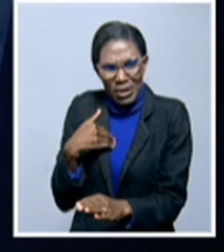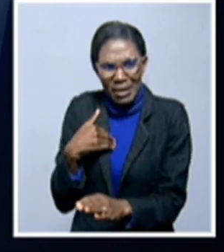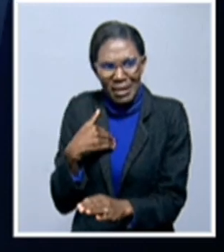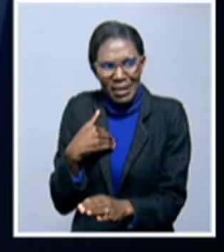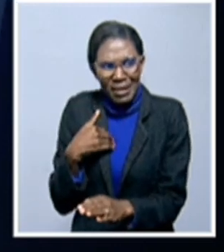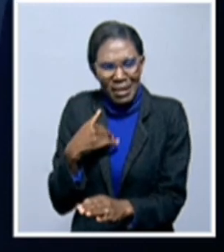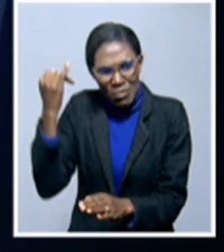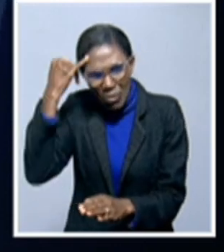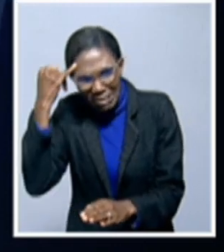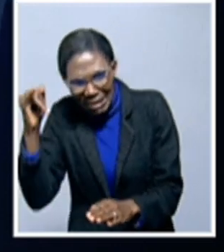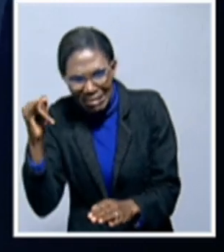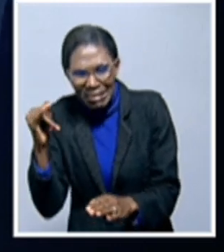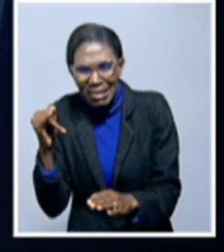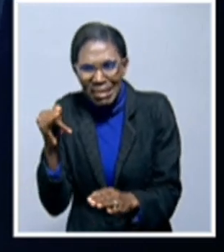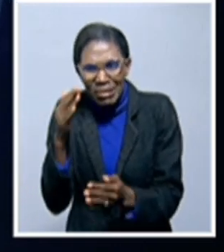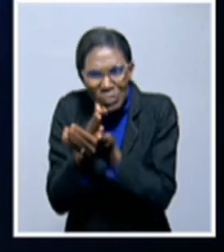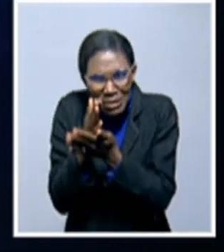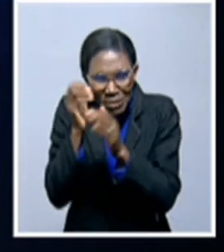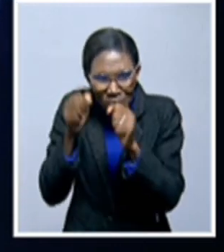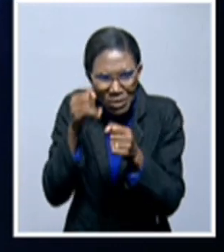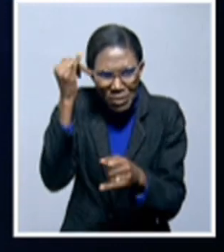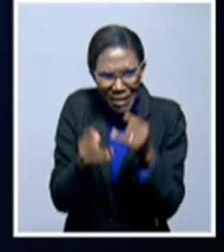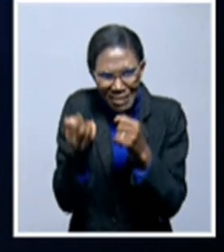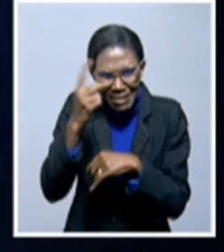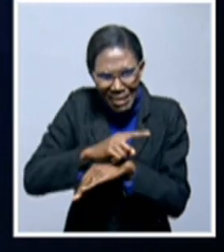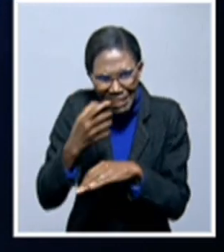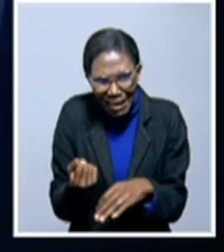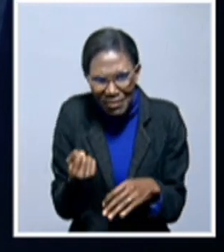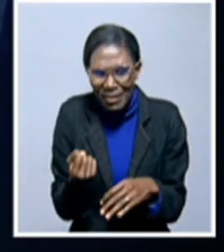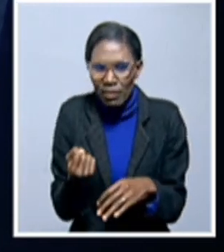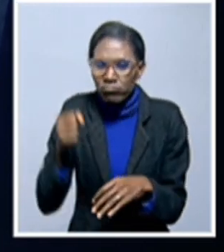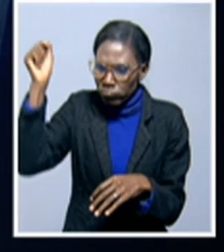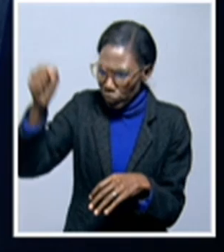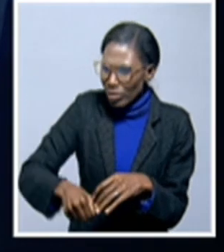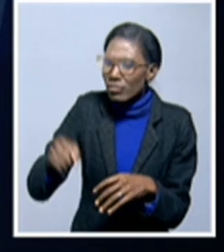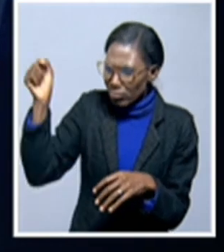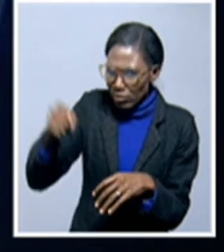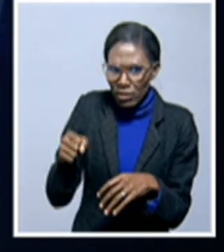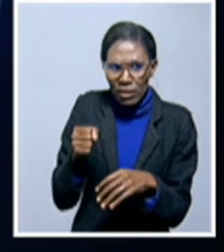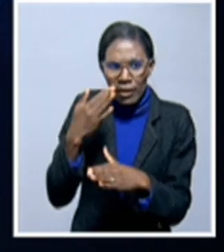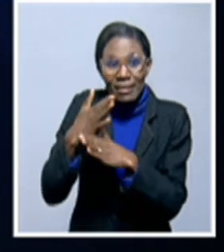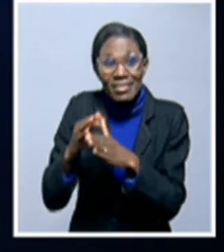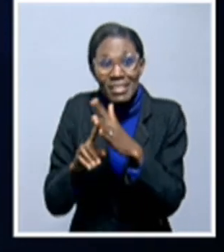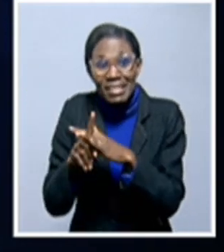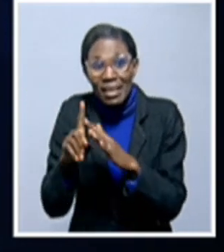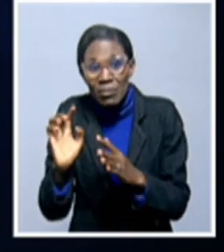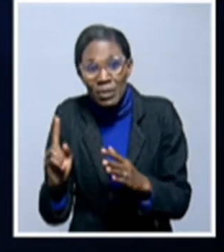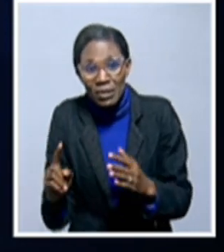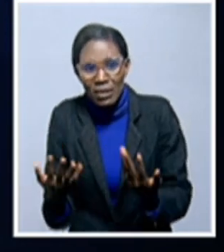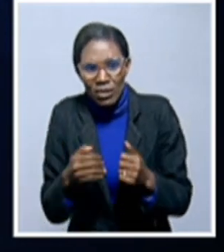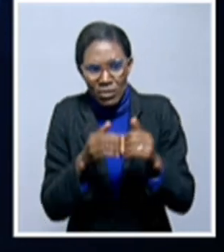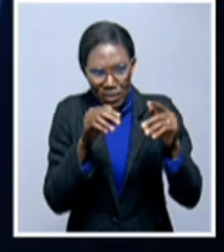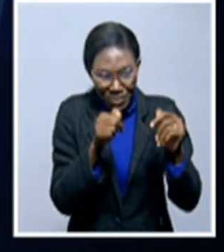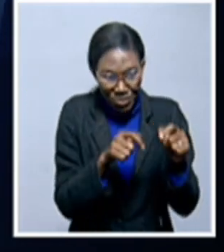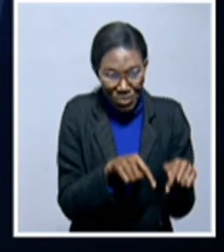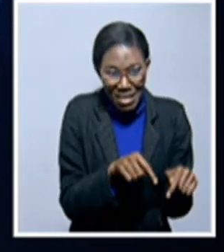it motions, they expire? Mm-hmm. So what would be the activities starting today, right?